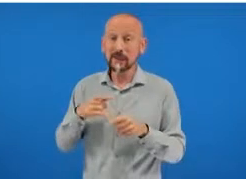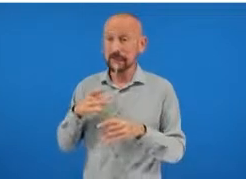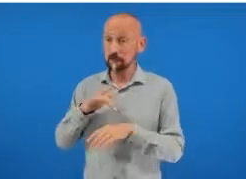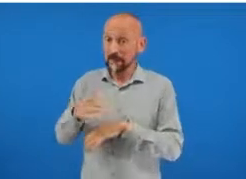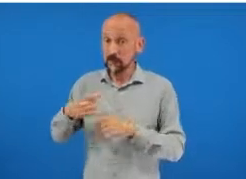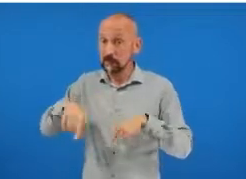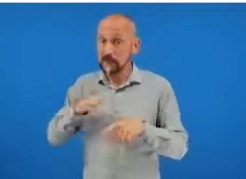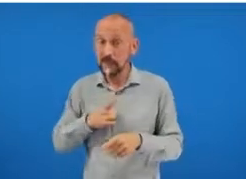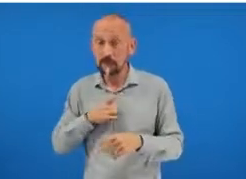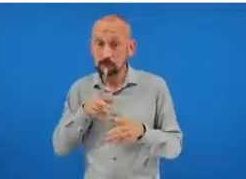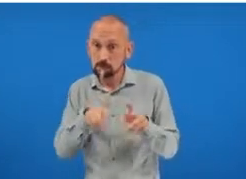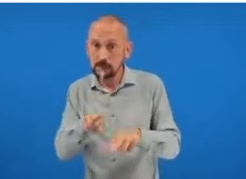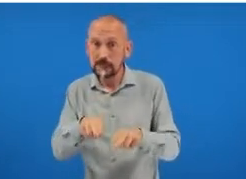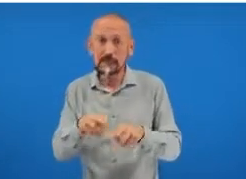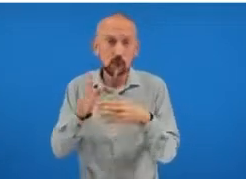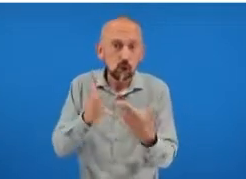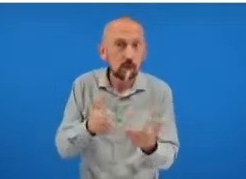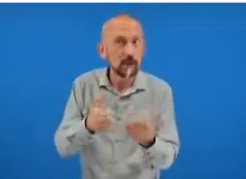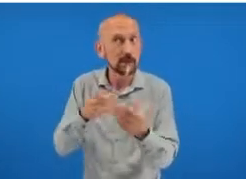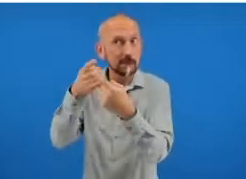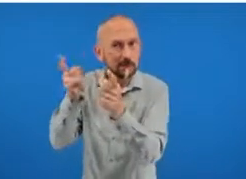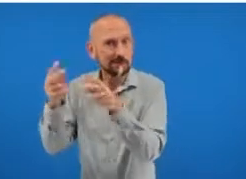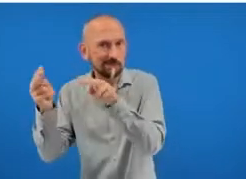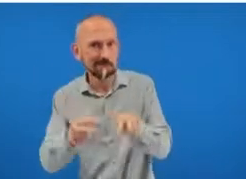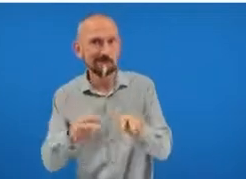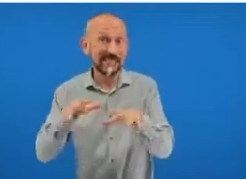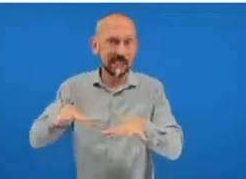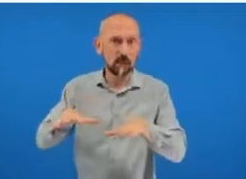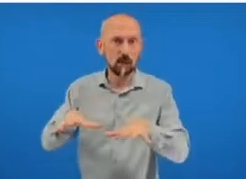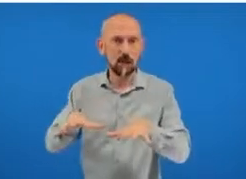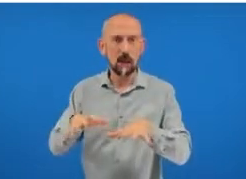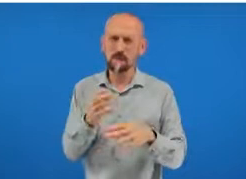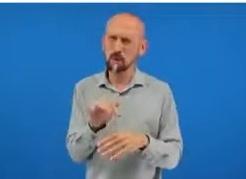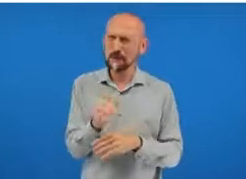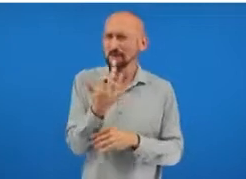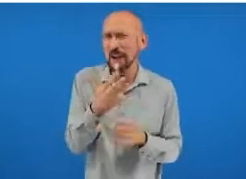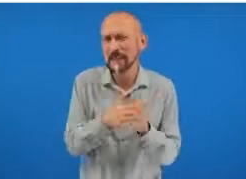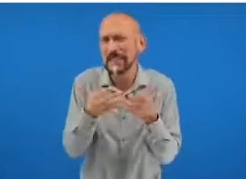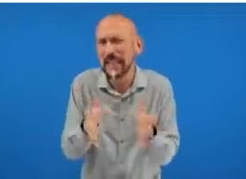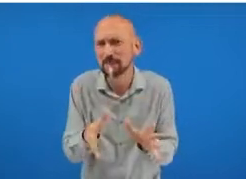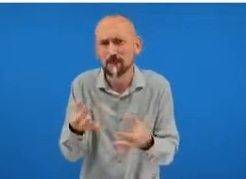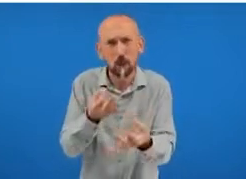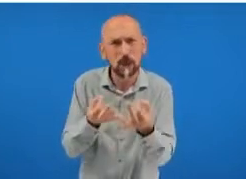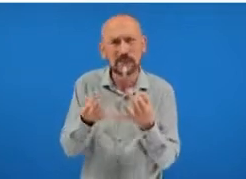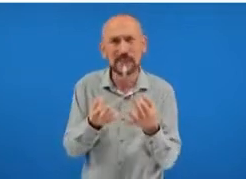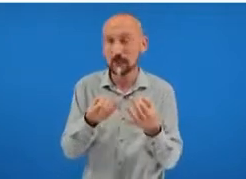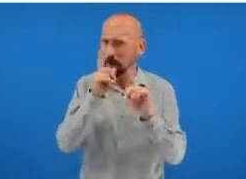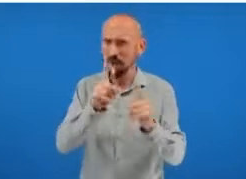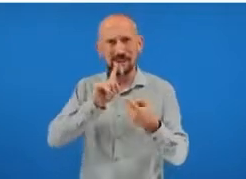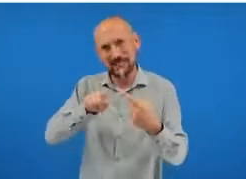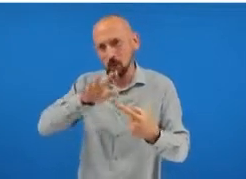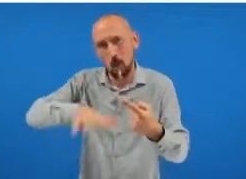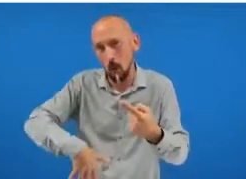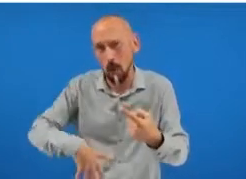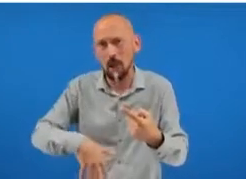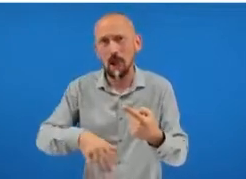questions. Sorry we can't address them all. Many thanks for your contribution. I'm going to go straight to Paul, if I